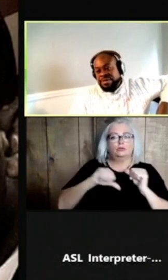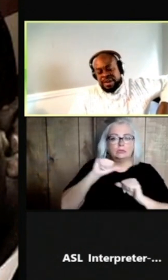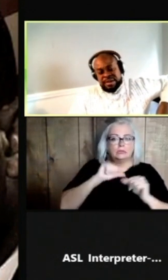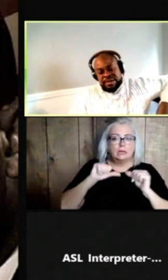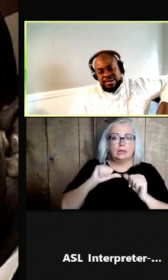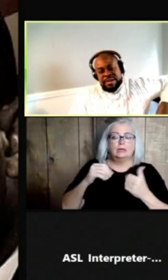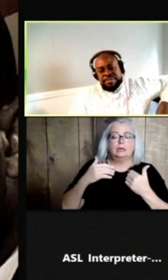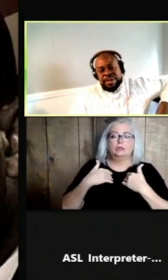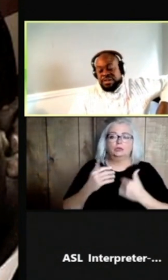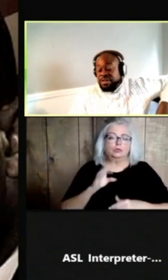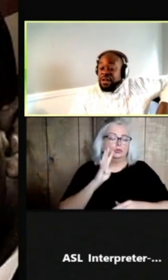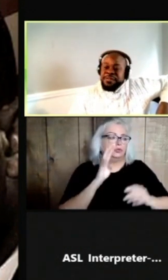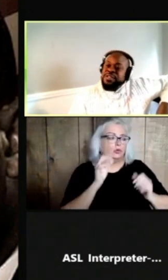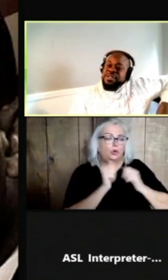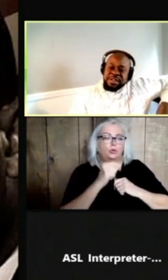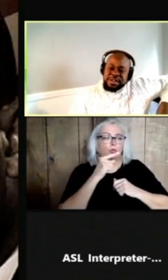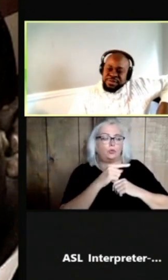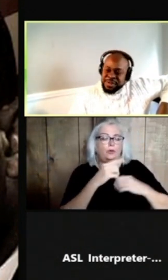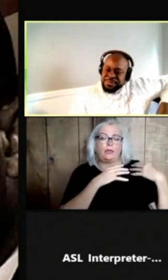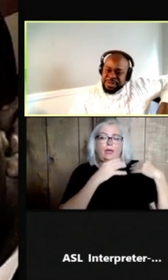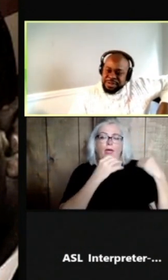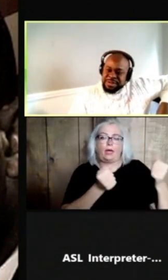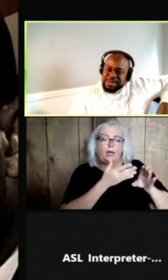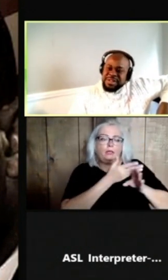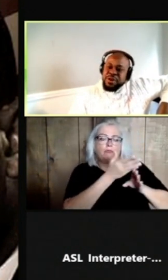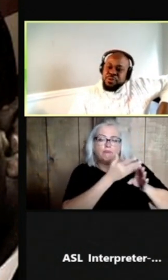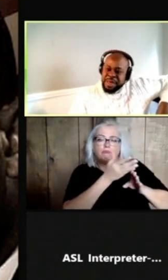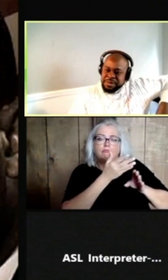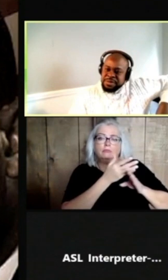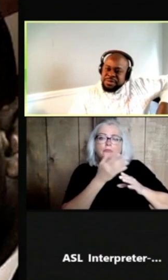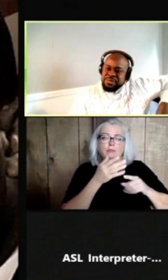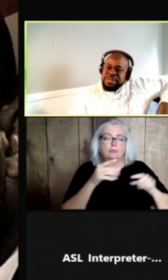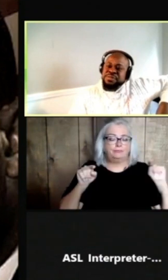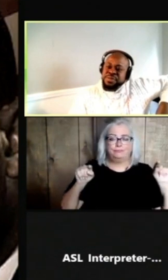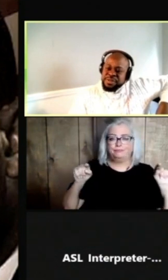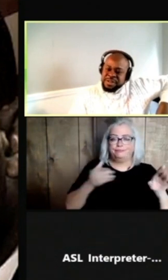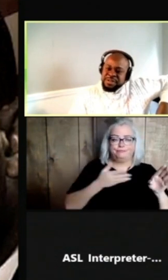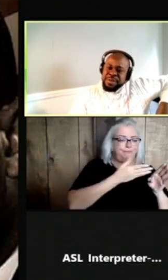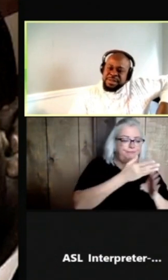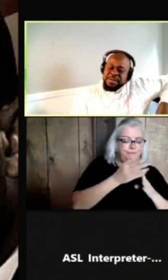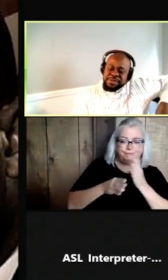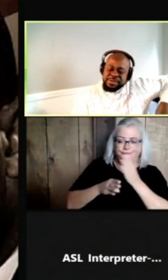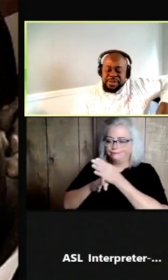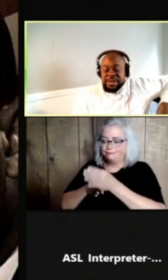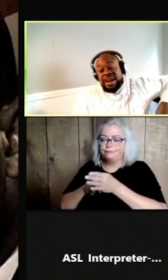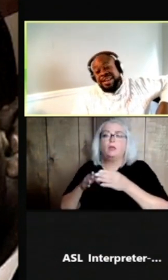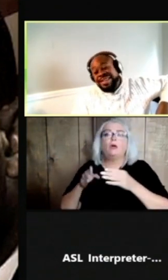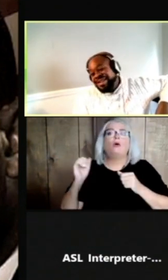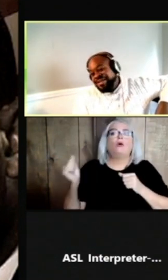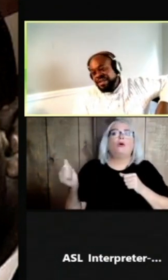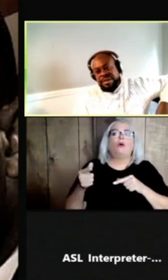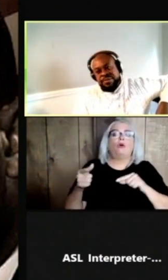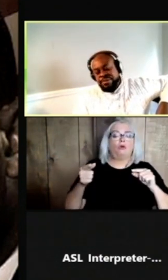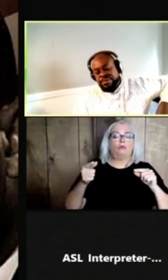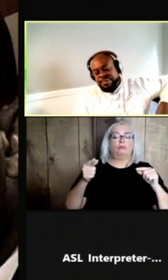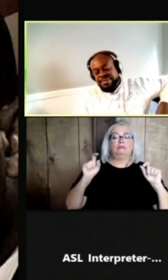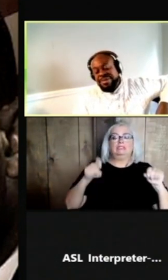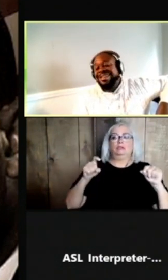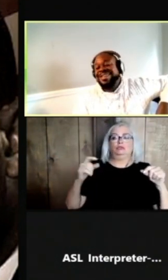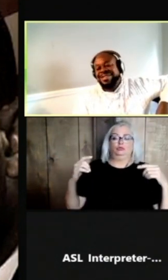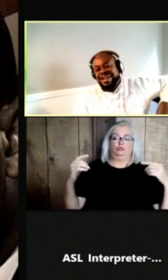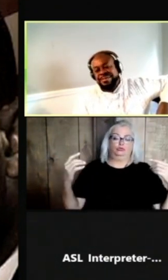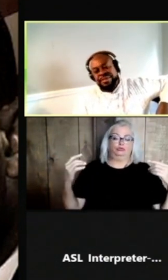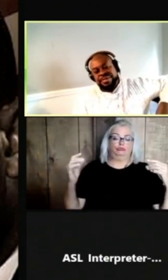on the medical side, because all of us need to do something to help out with these particular pandemics and the things that stem from